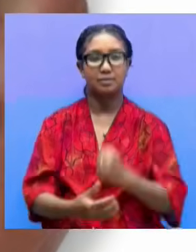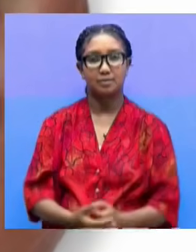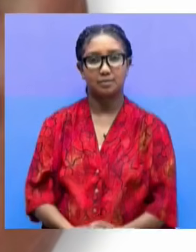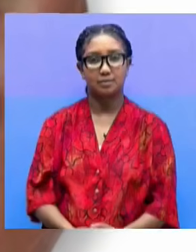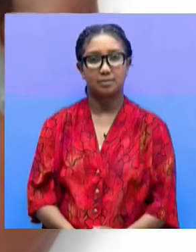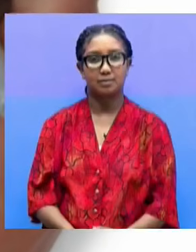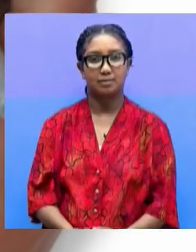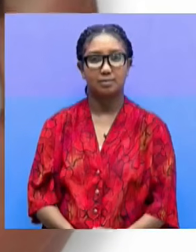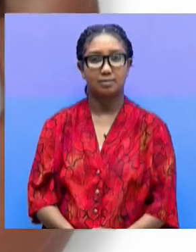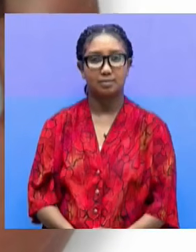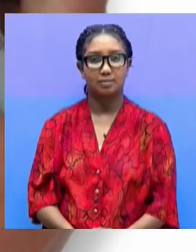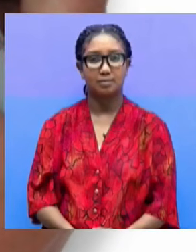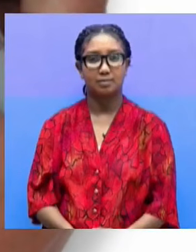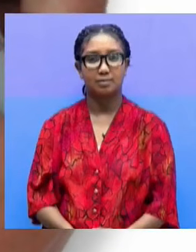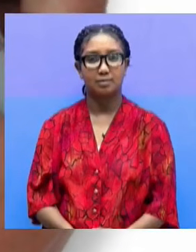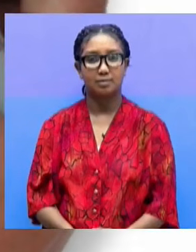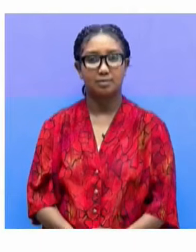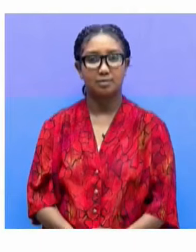But